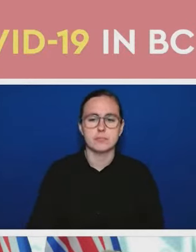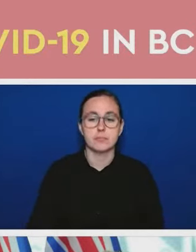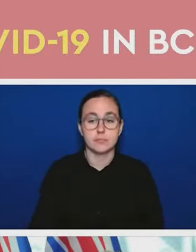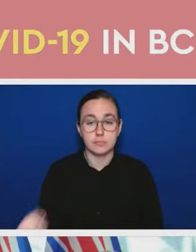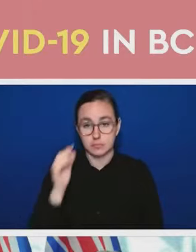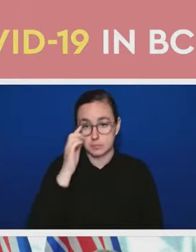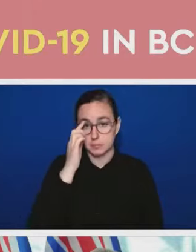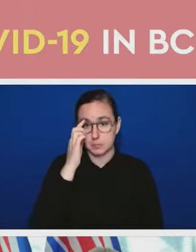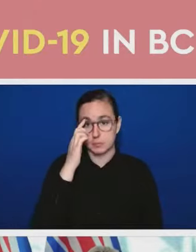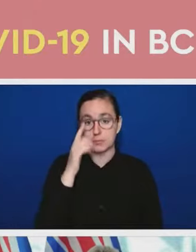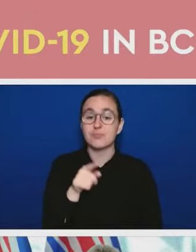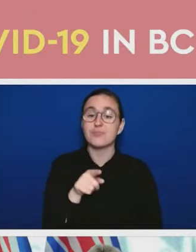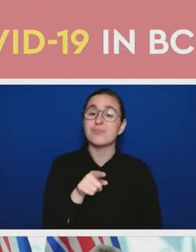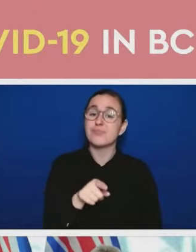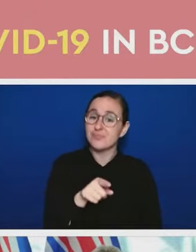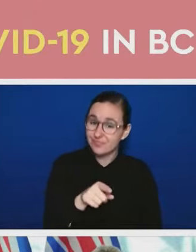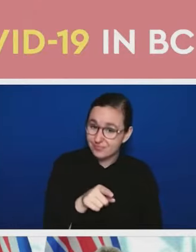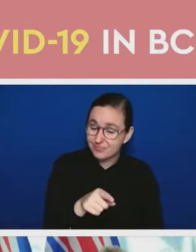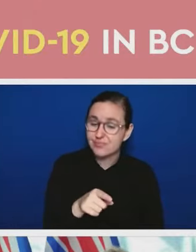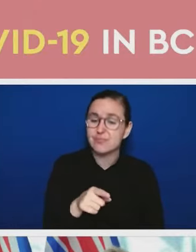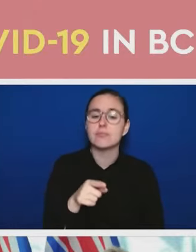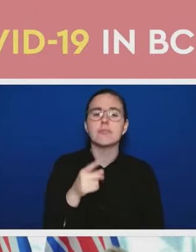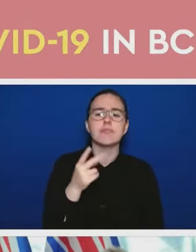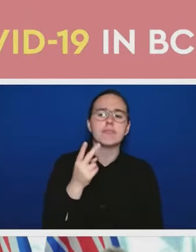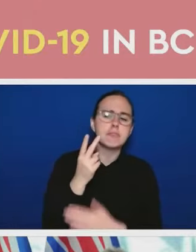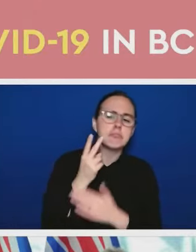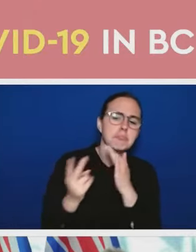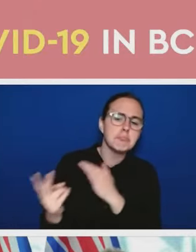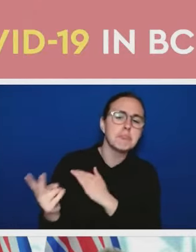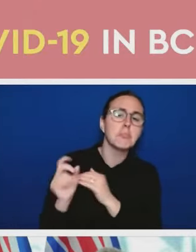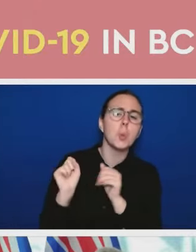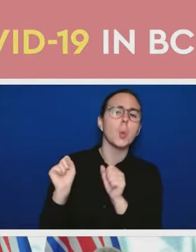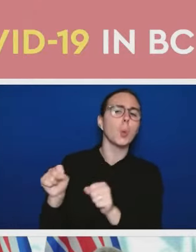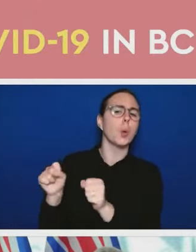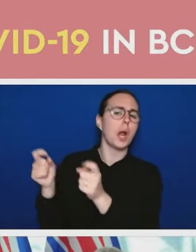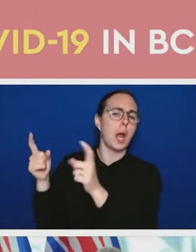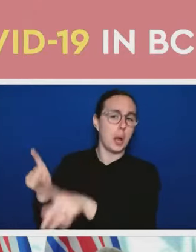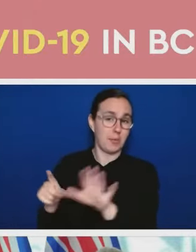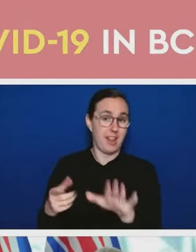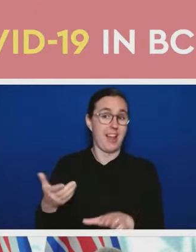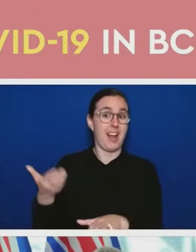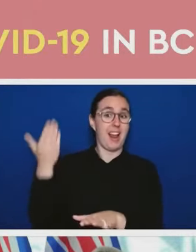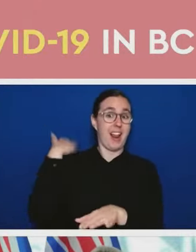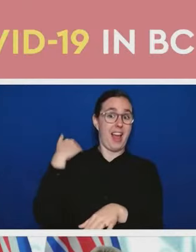presented this in June, we were starting on that track of going up